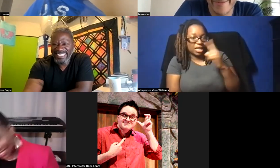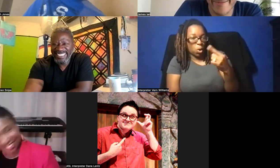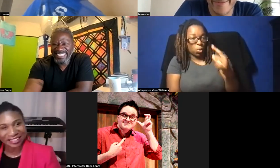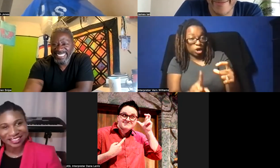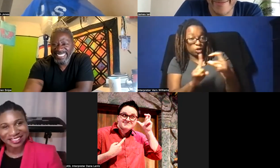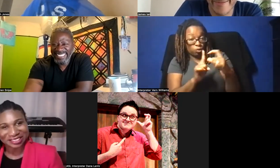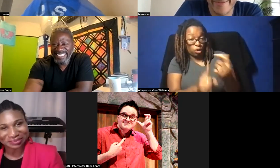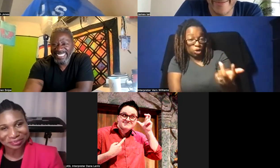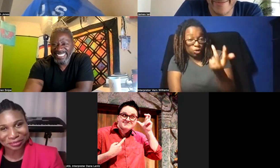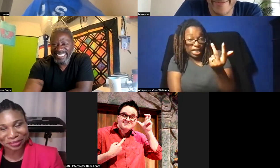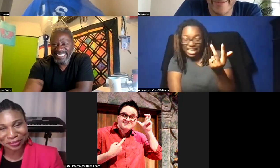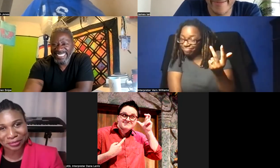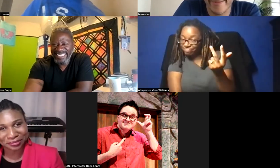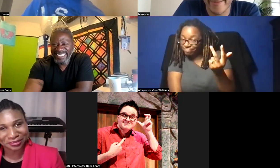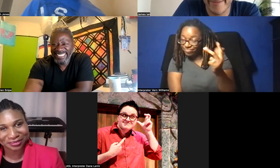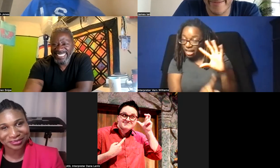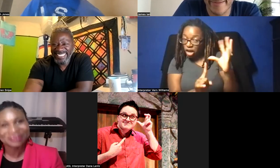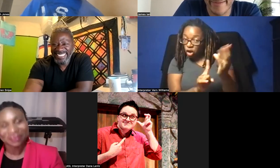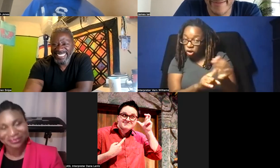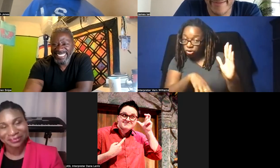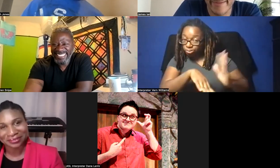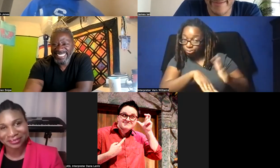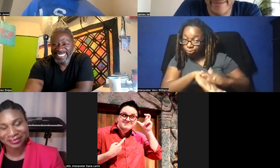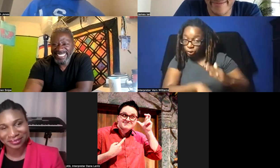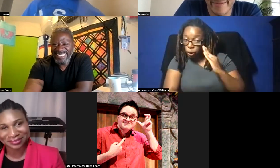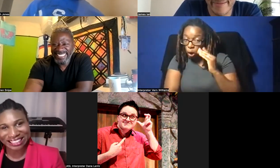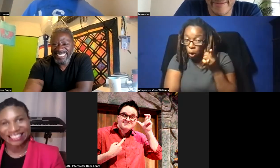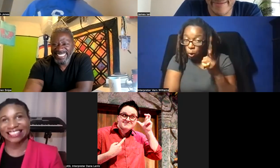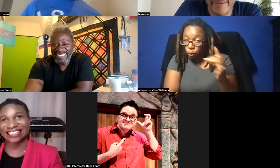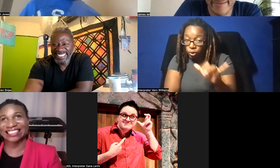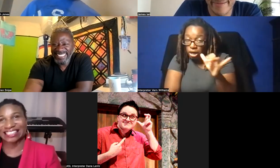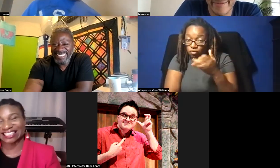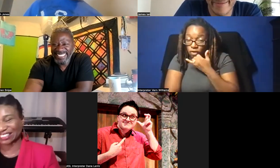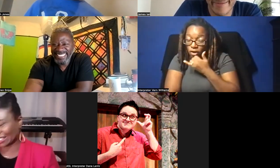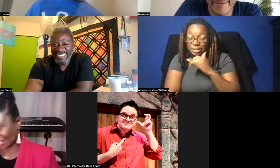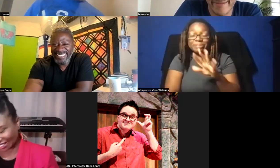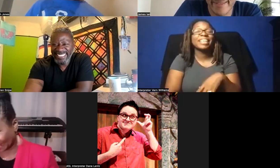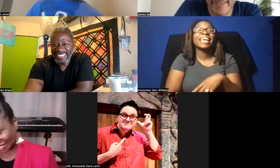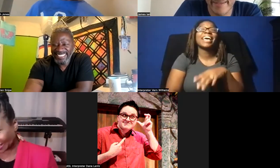that cultural note into the air. Love you, though.